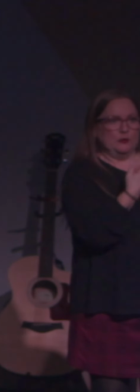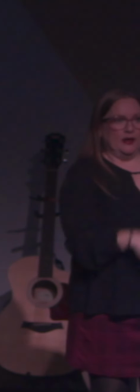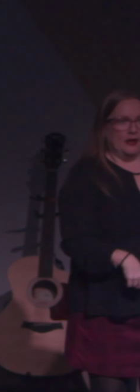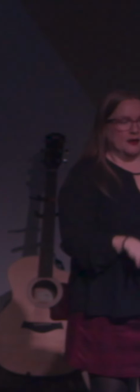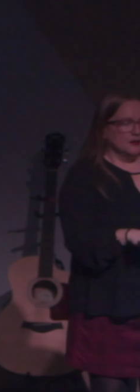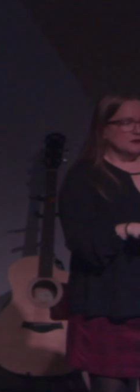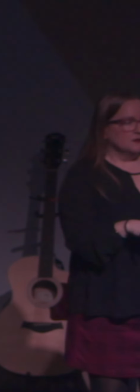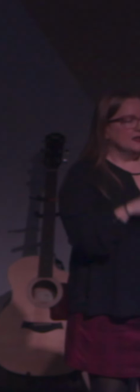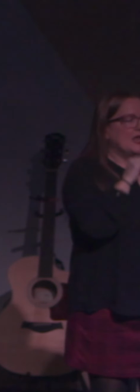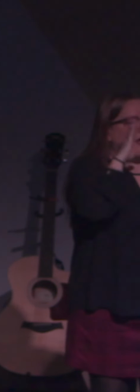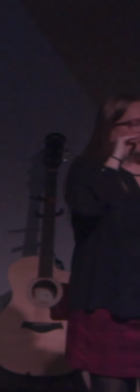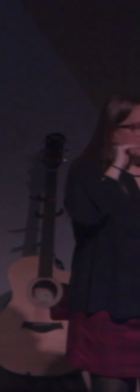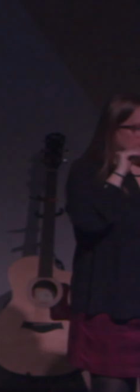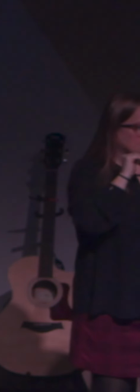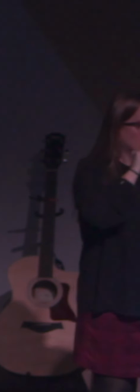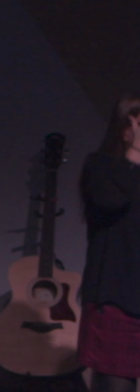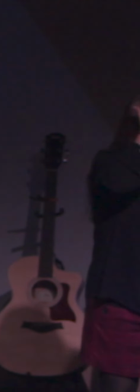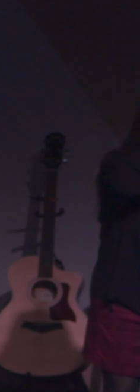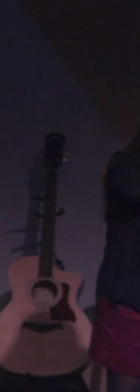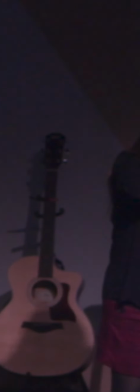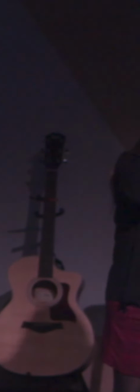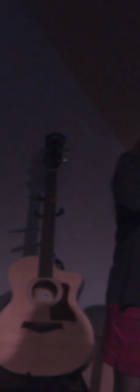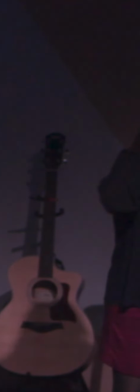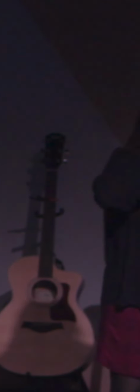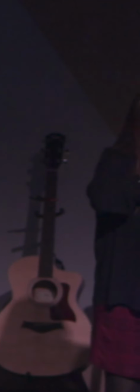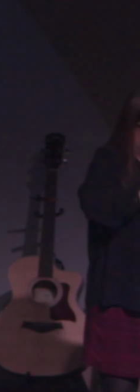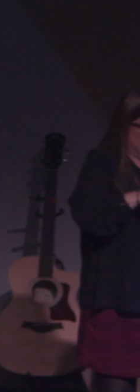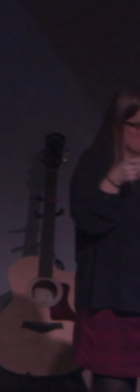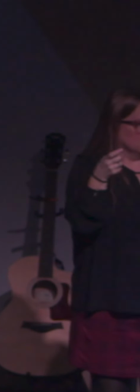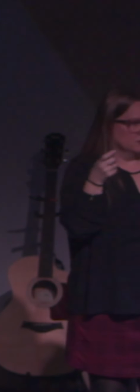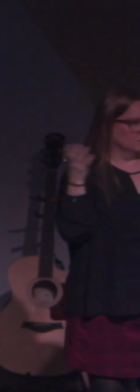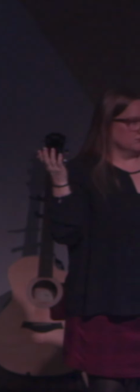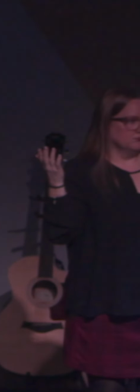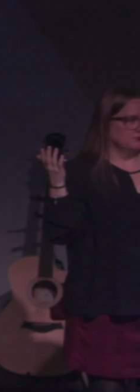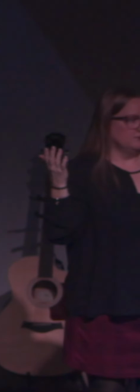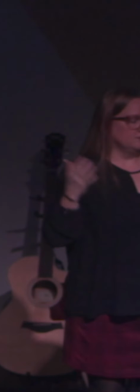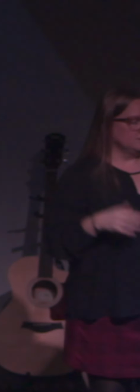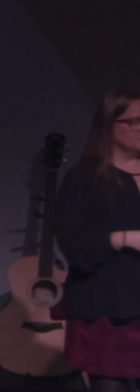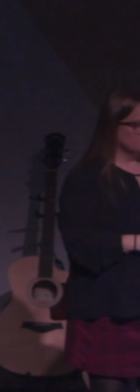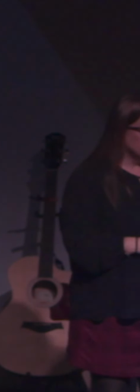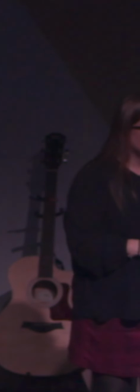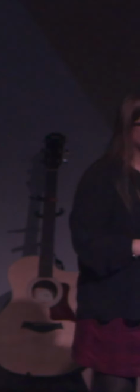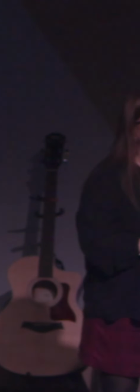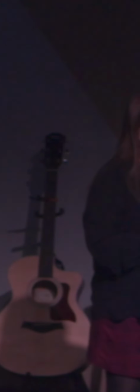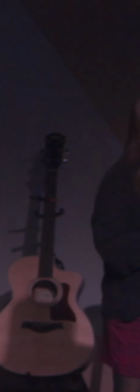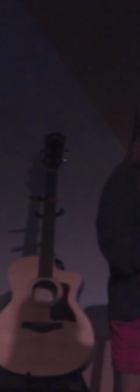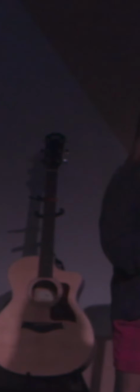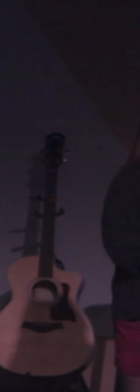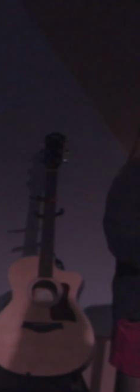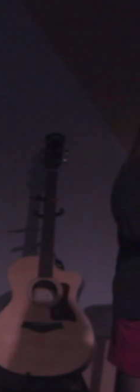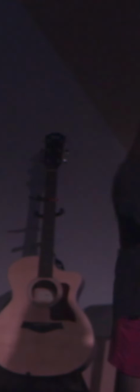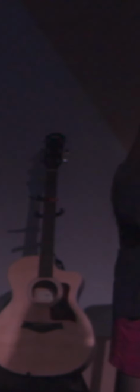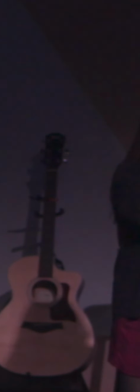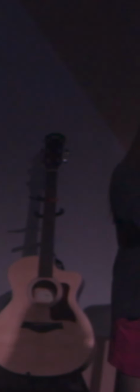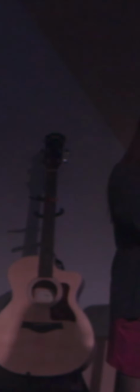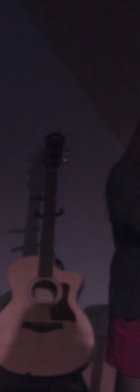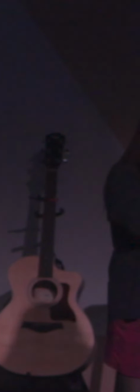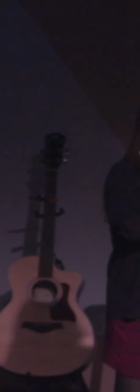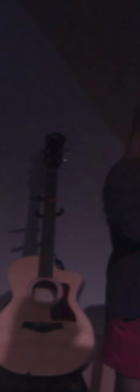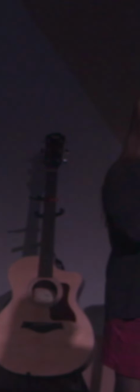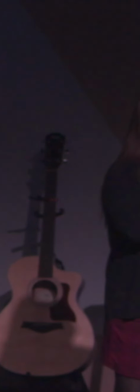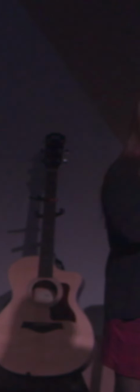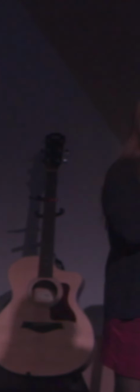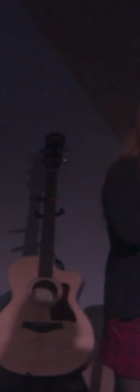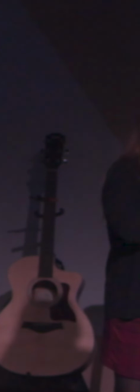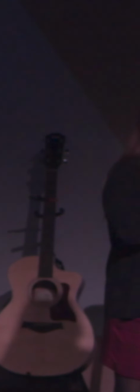It's the unexpected. It's the unknown. It's things that we can't control. And it would be foolish for us to think that